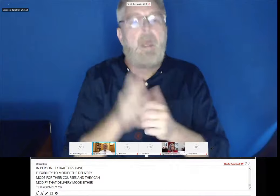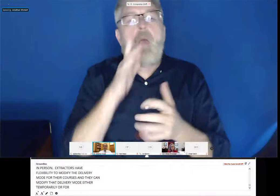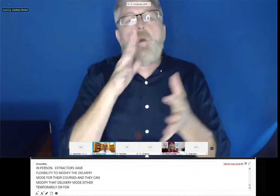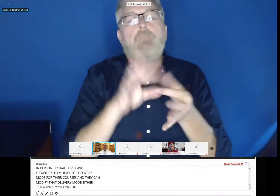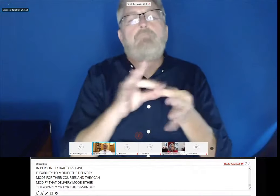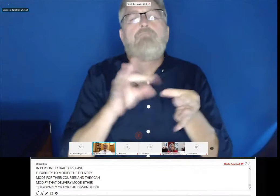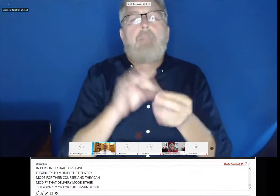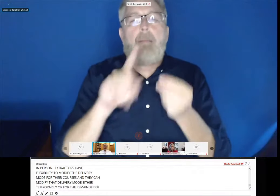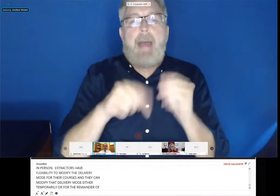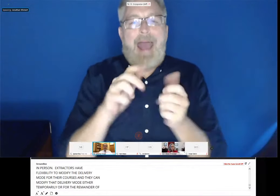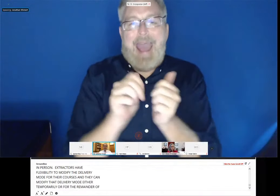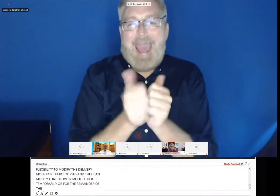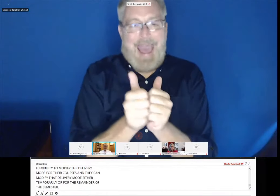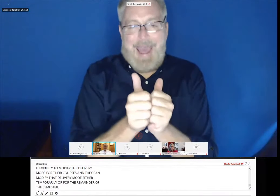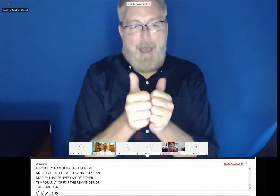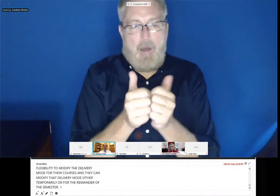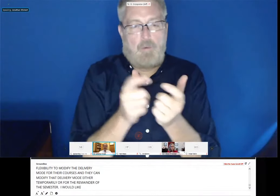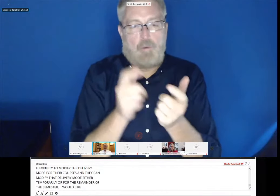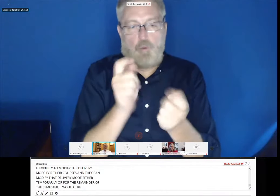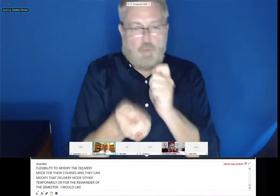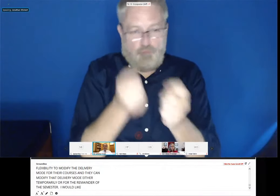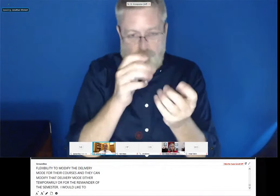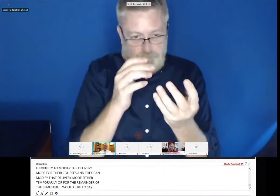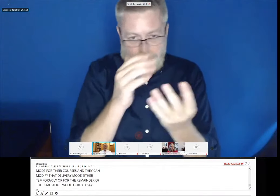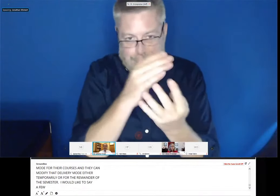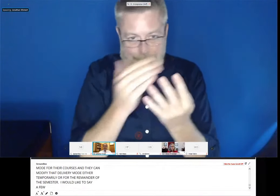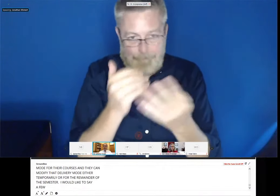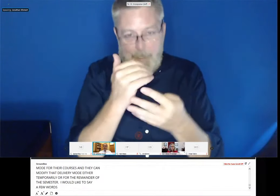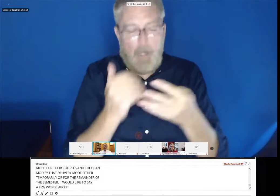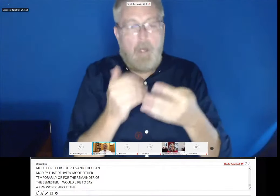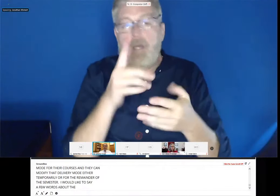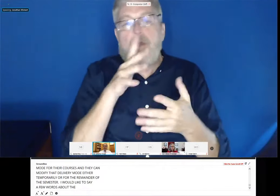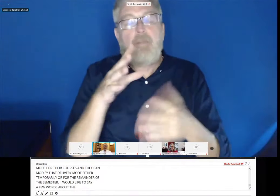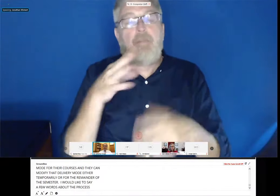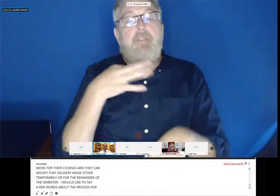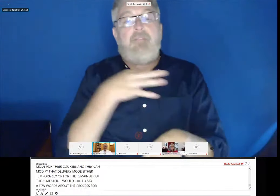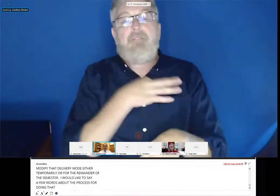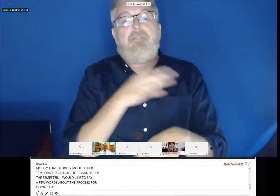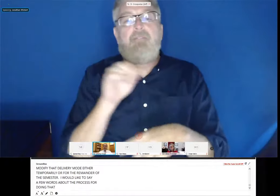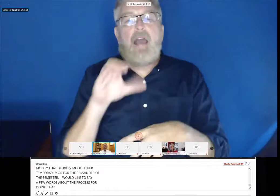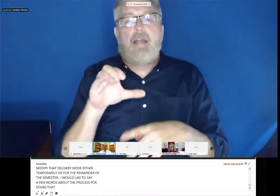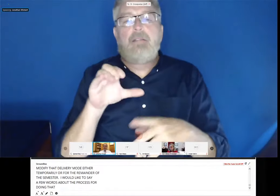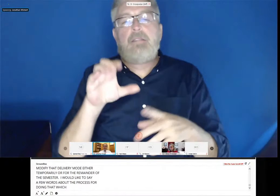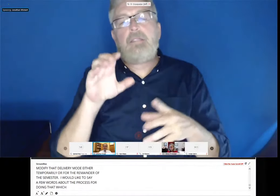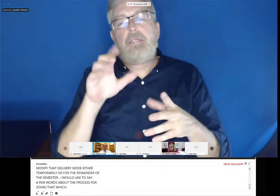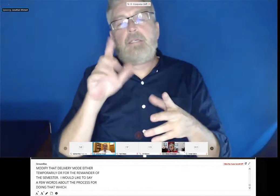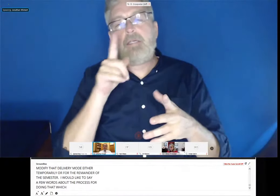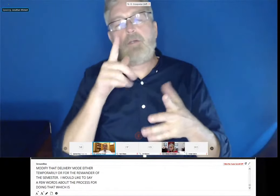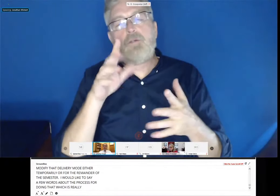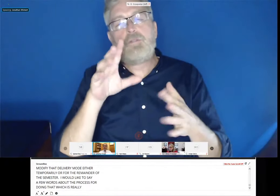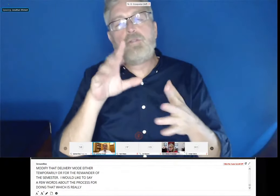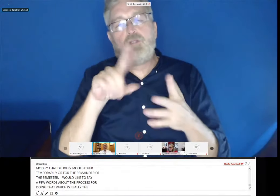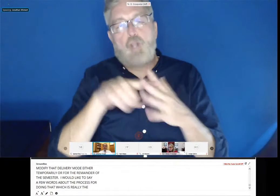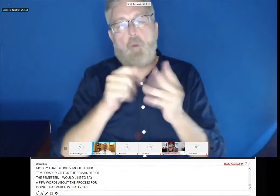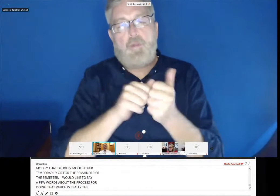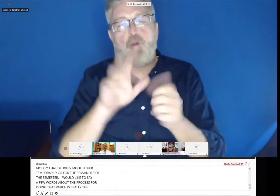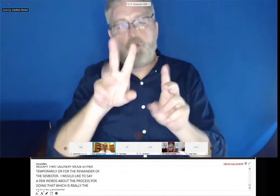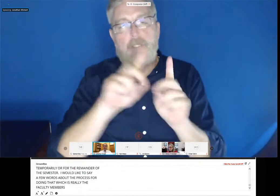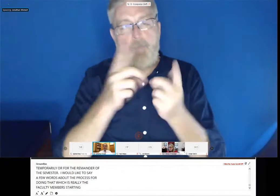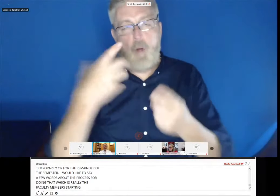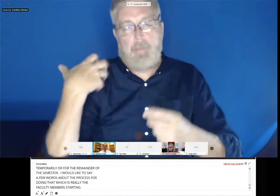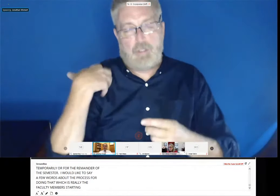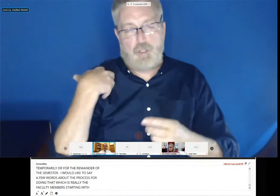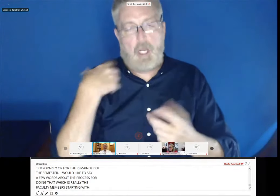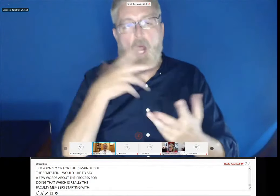words about the process for doing that, which is really the faculty member starting with their academic department chair, consulting with them and having